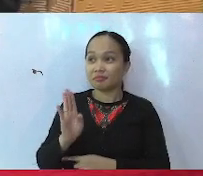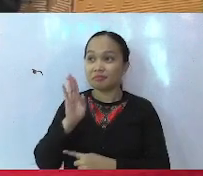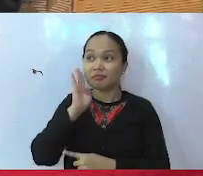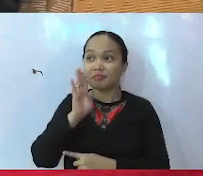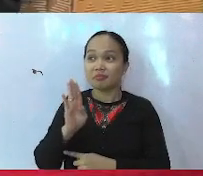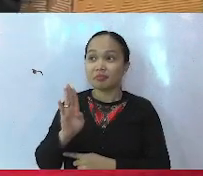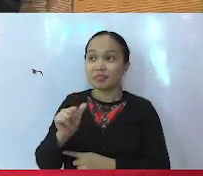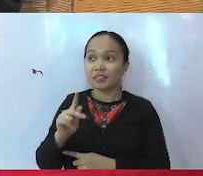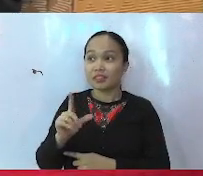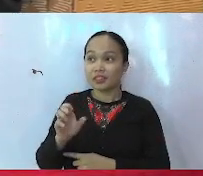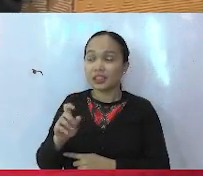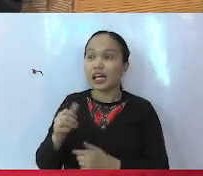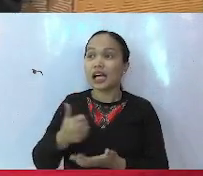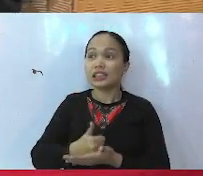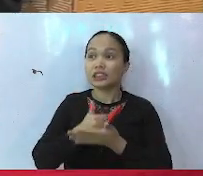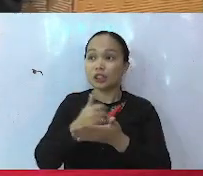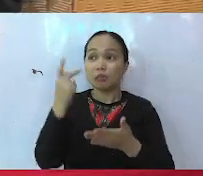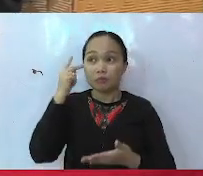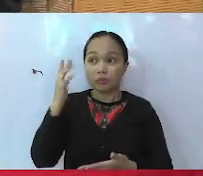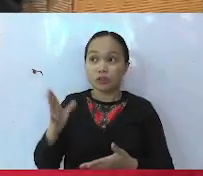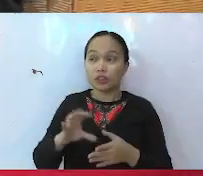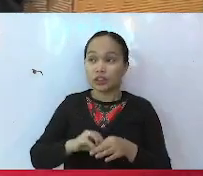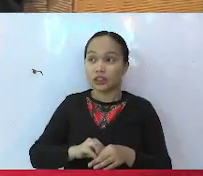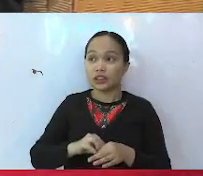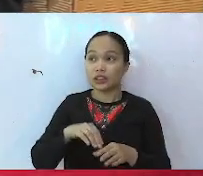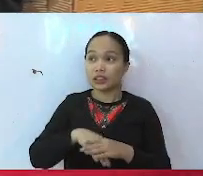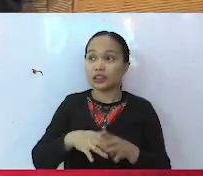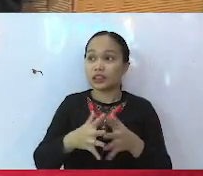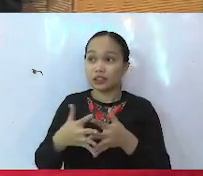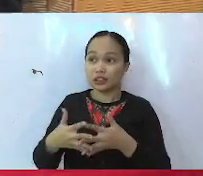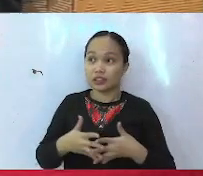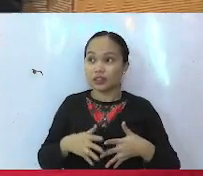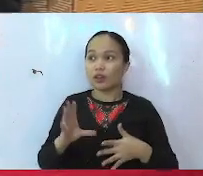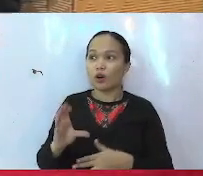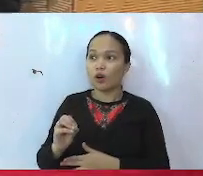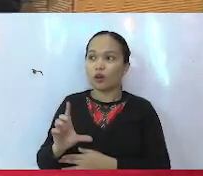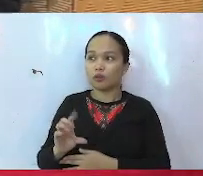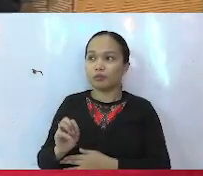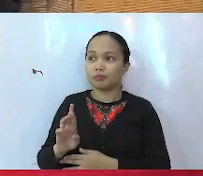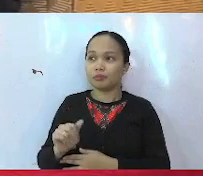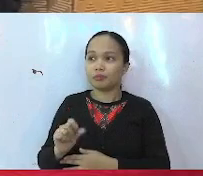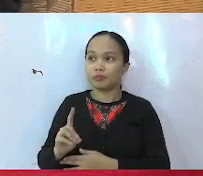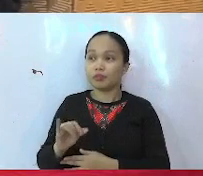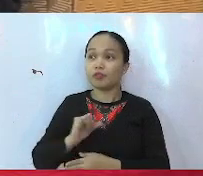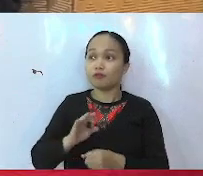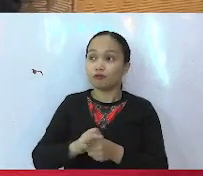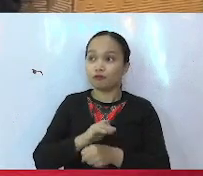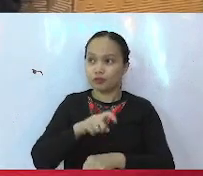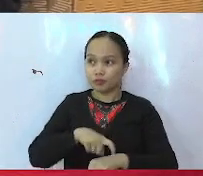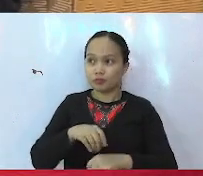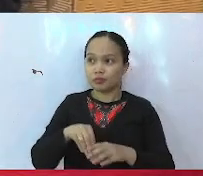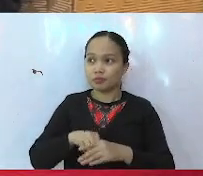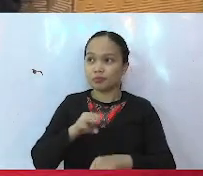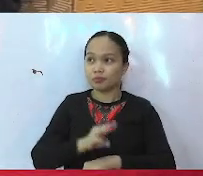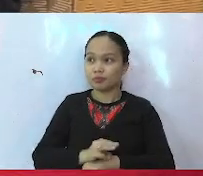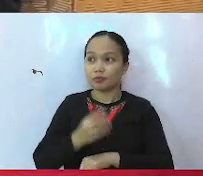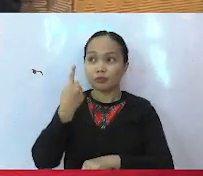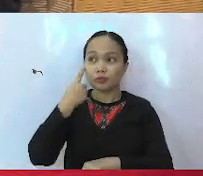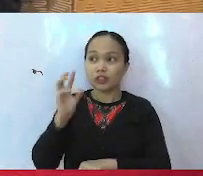assistant pastor at Grace Baptist Church in Colorado Springs, Colorado. Amen. I've been full-time in the ministry for